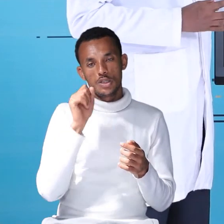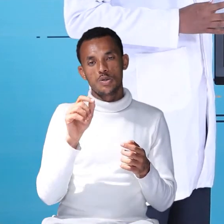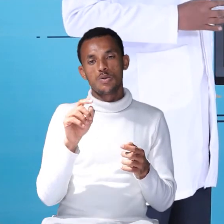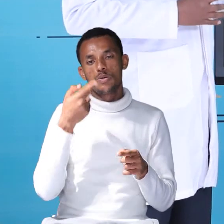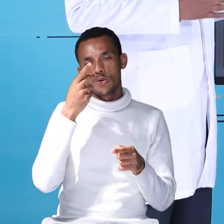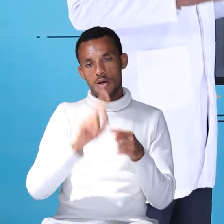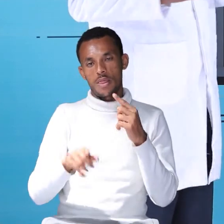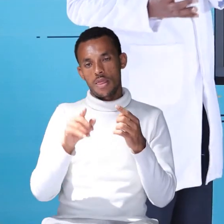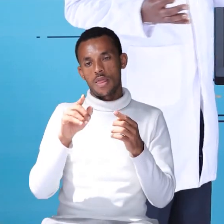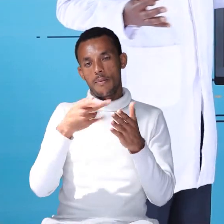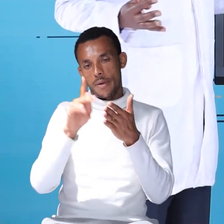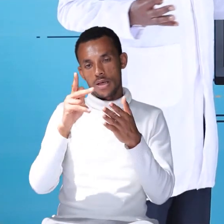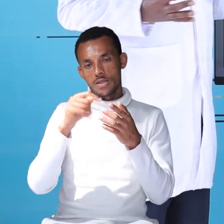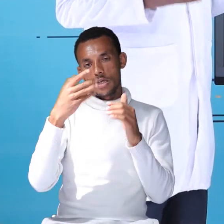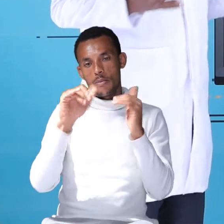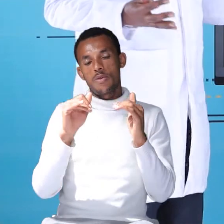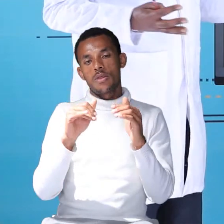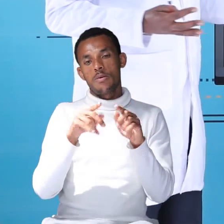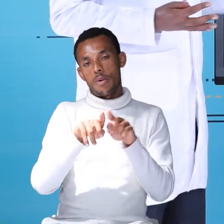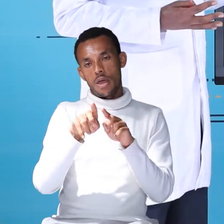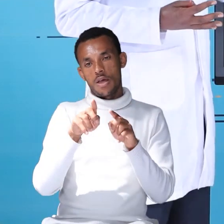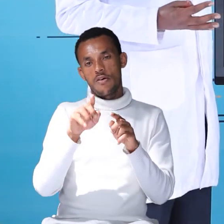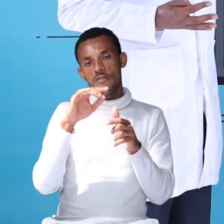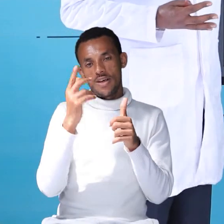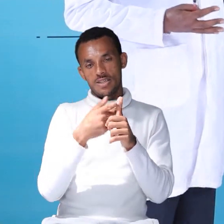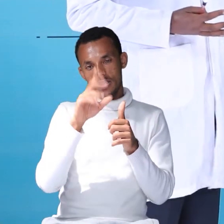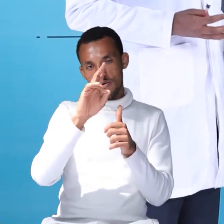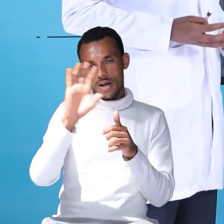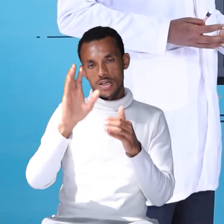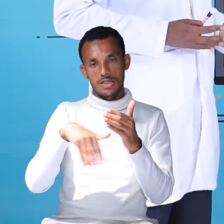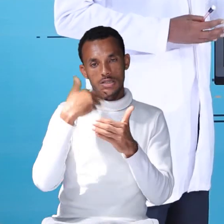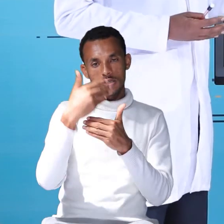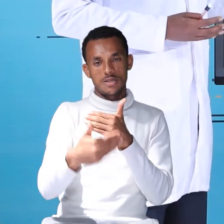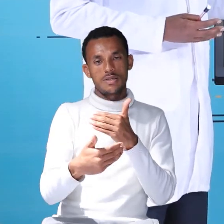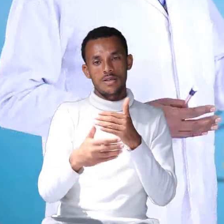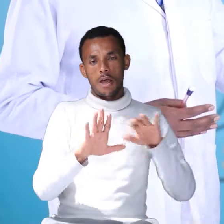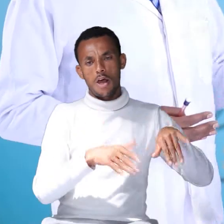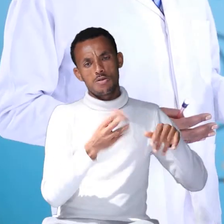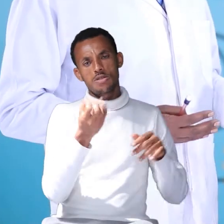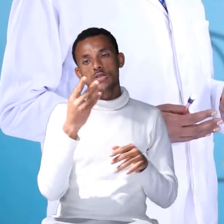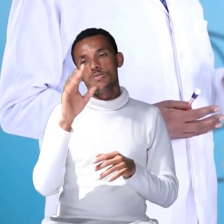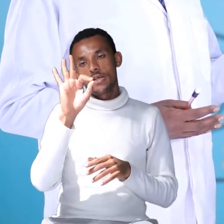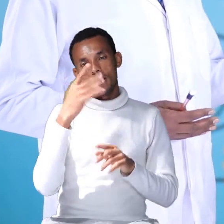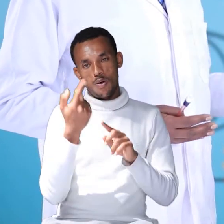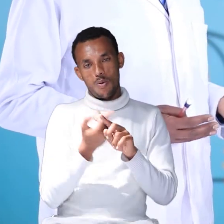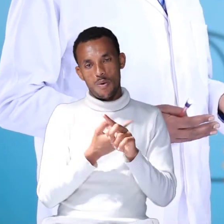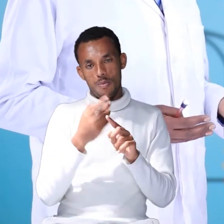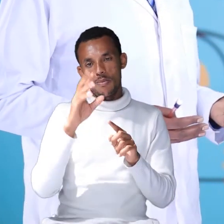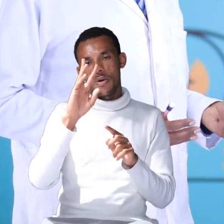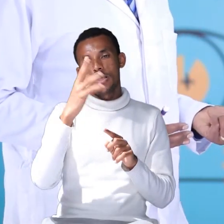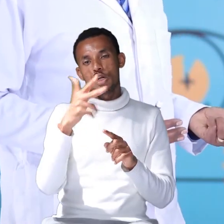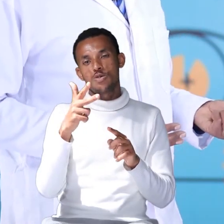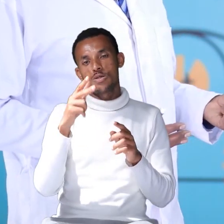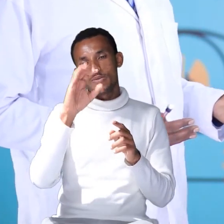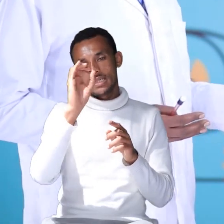stove, but she was not able to pay that amount. She is agreed to pay that first 700 and the rest with simple interest